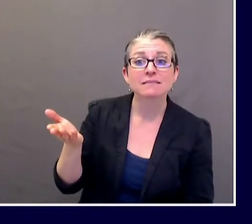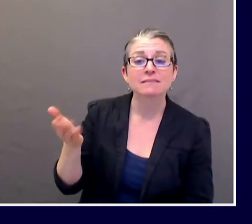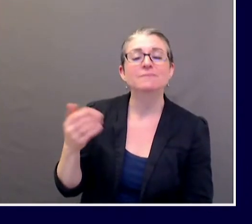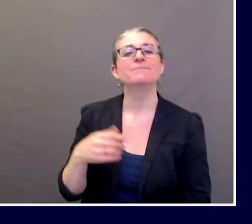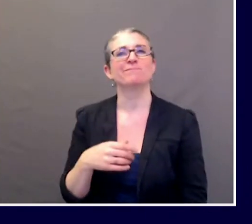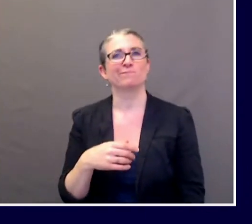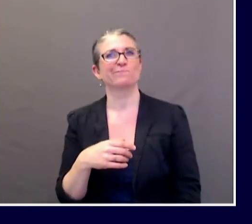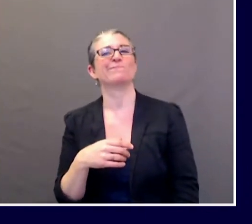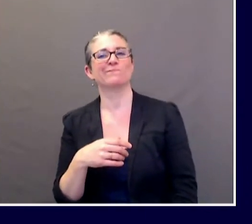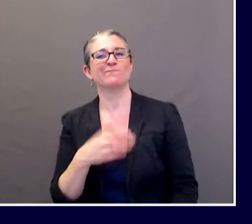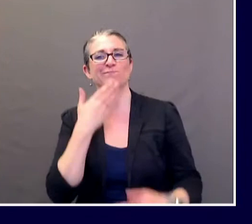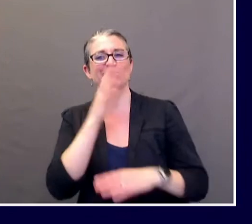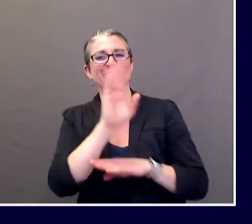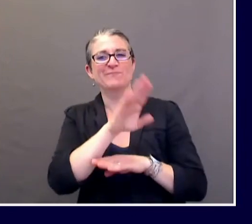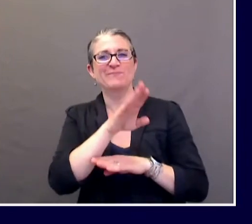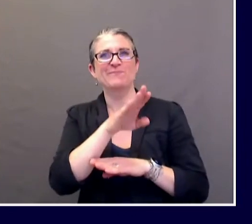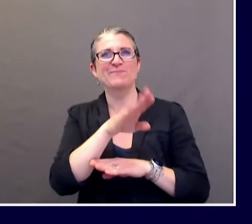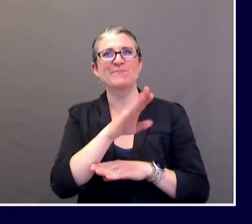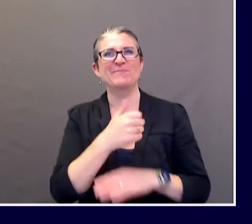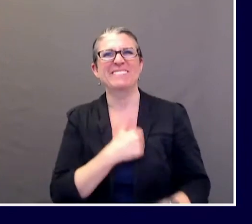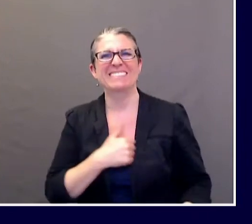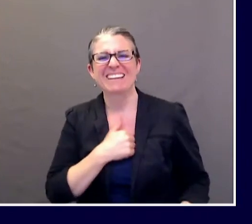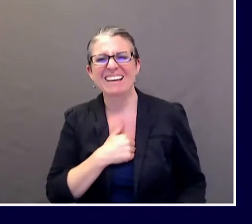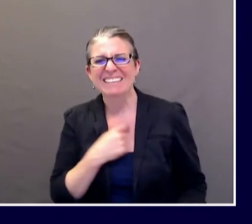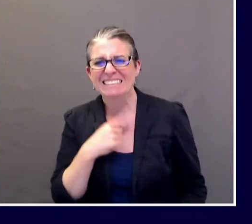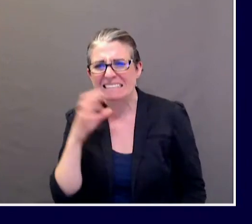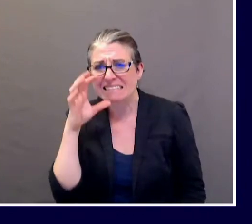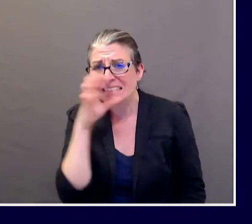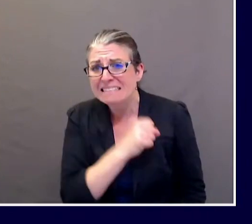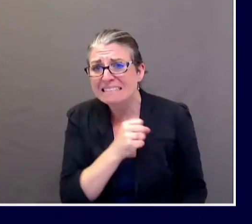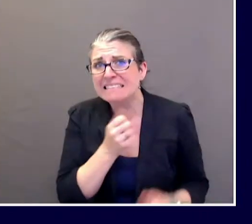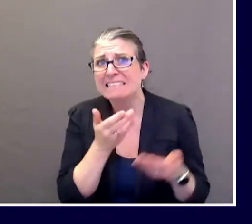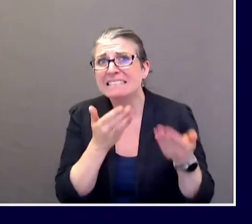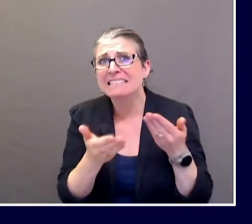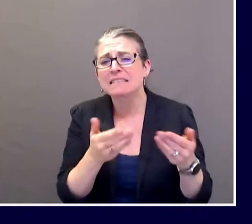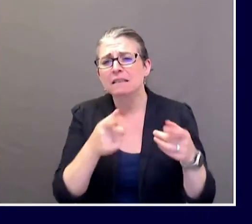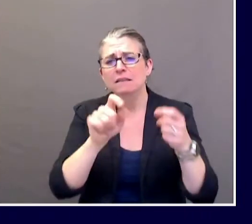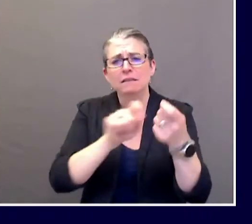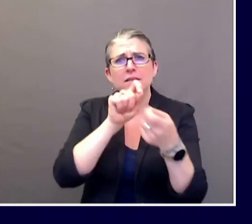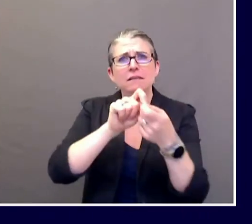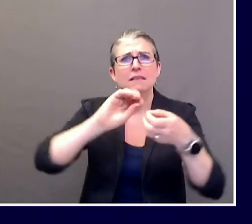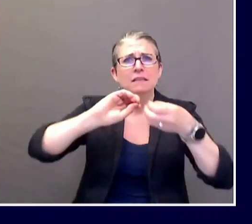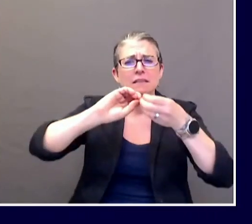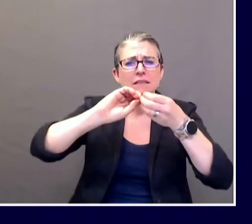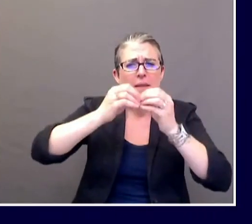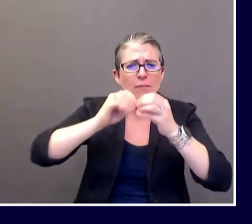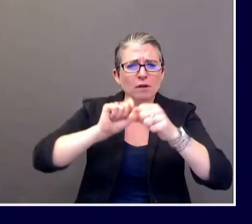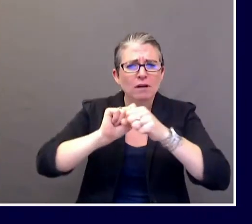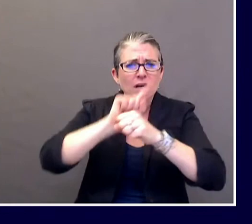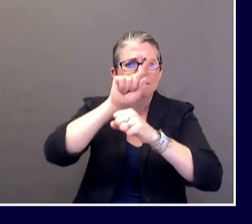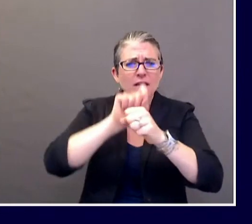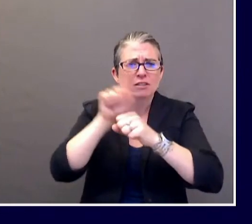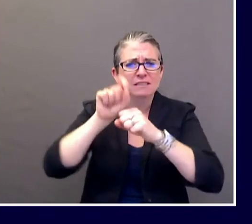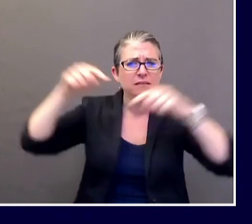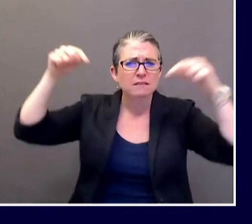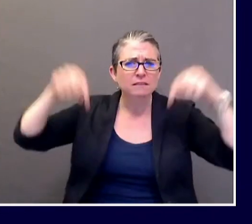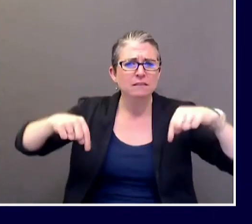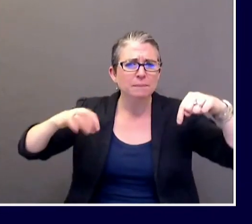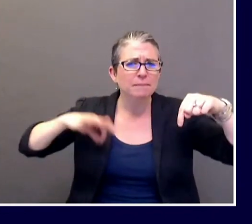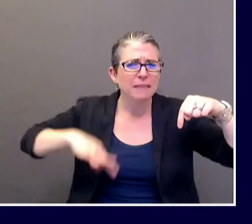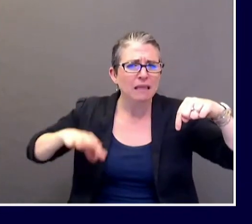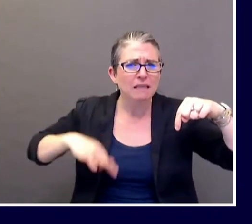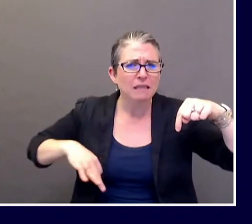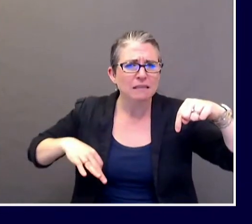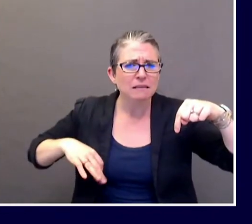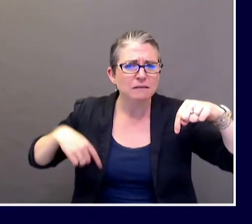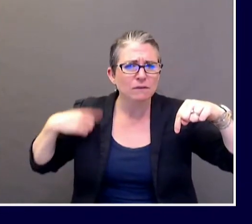already, but can we get an update on the number of variants that have been detected in the state so far? Yep, I will pull that up in just a second.